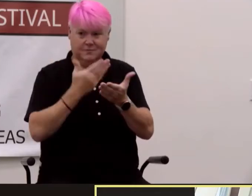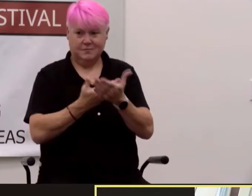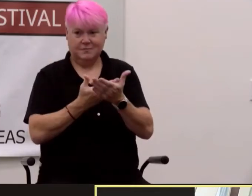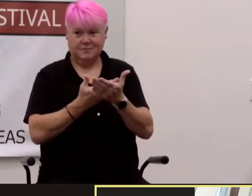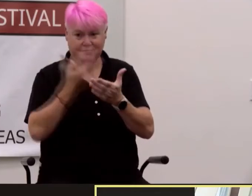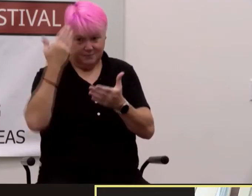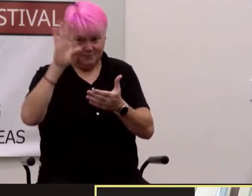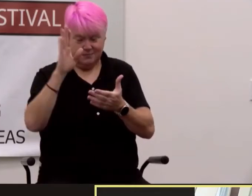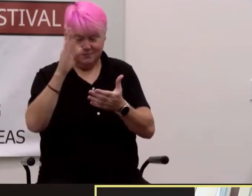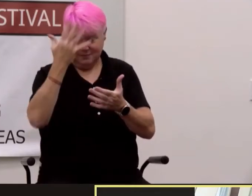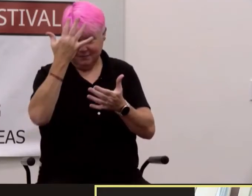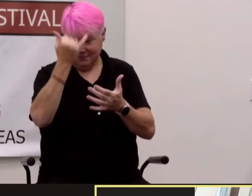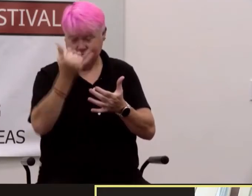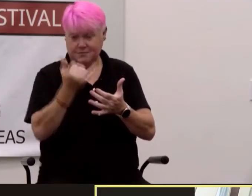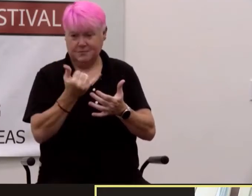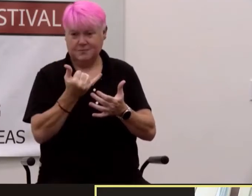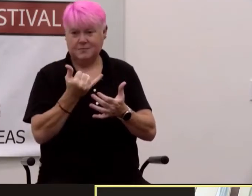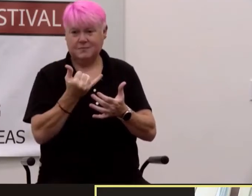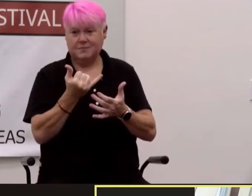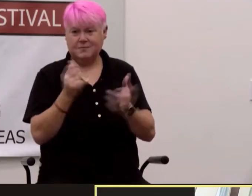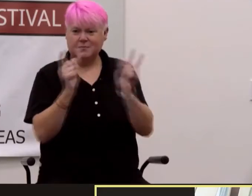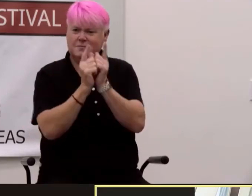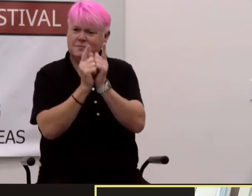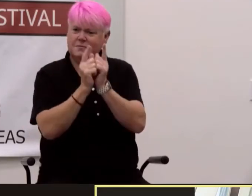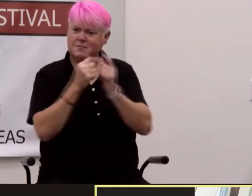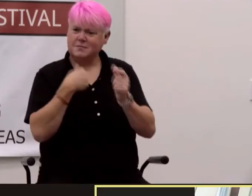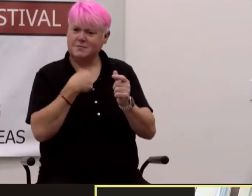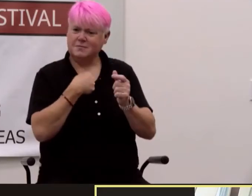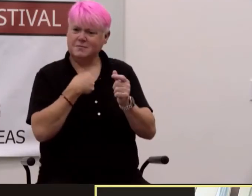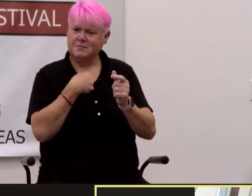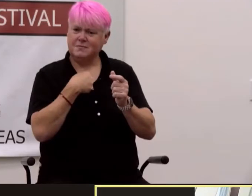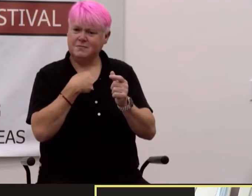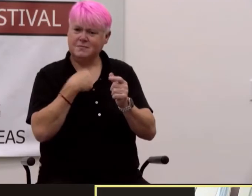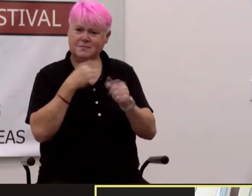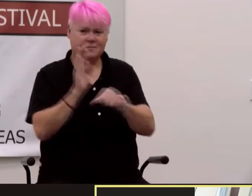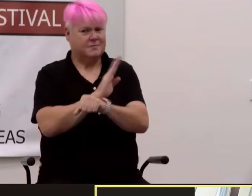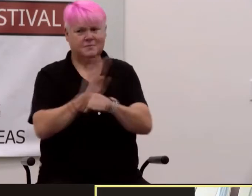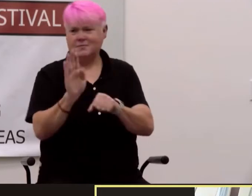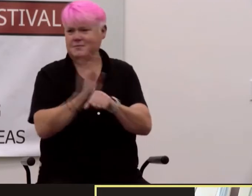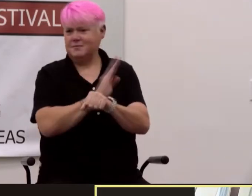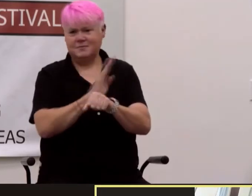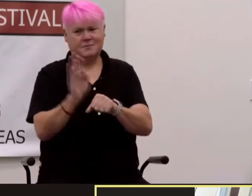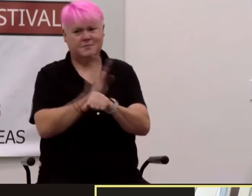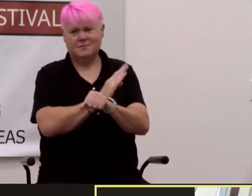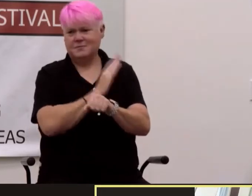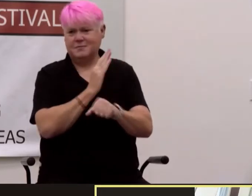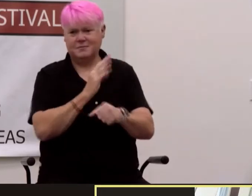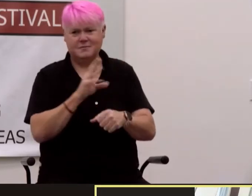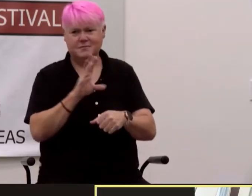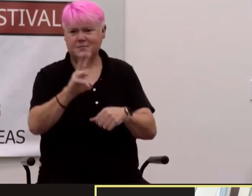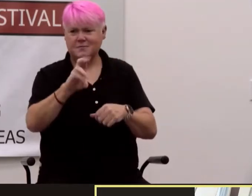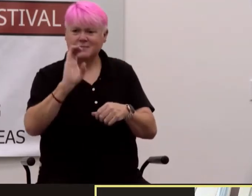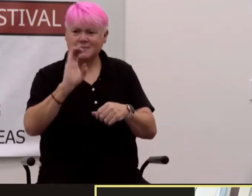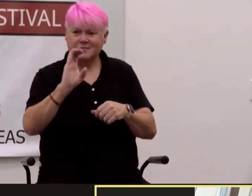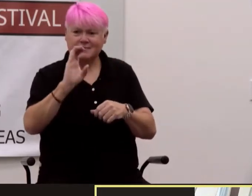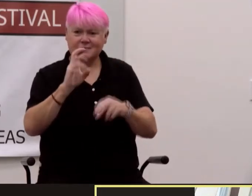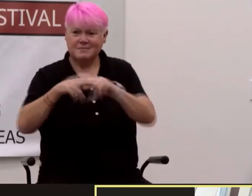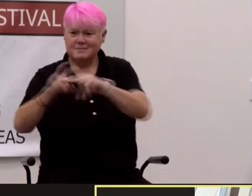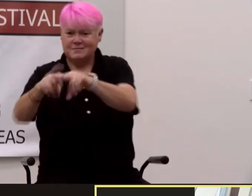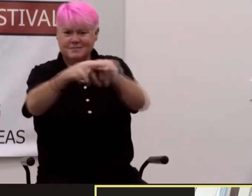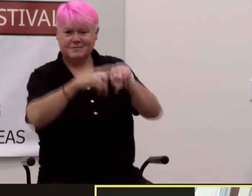pushing so hard to meet me, but he did, and I was too busy. You got to realize it's a 600-seat restaurant and it's